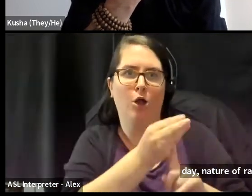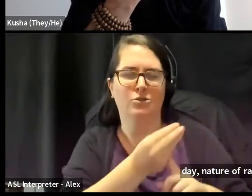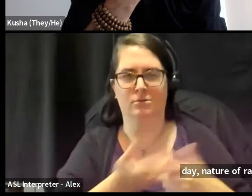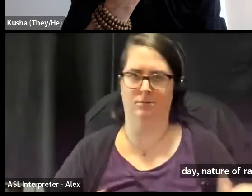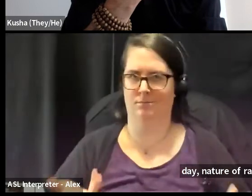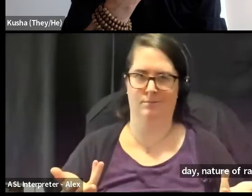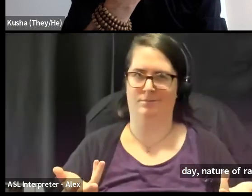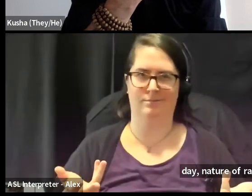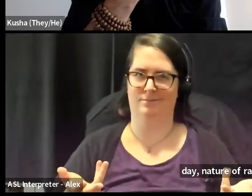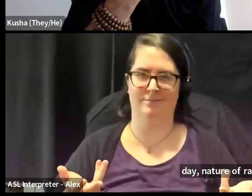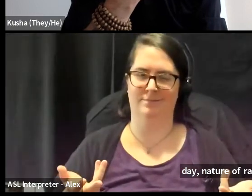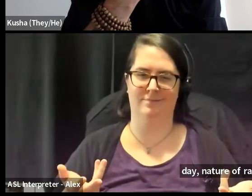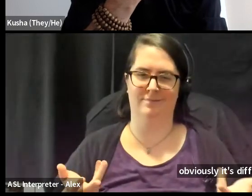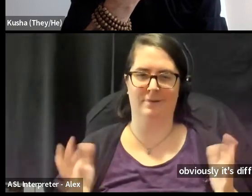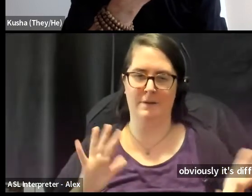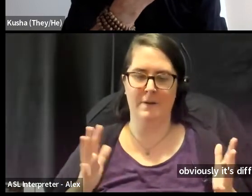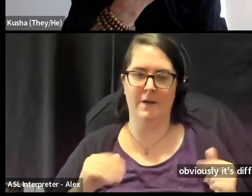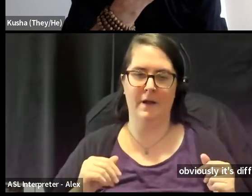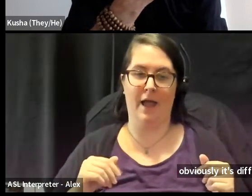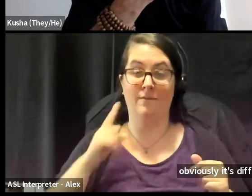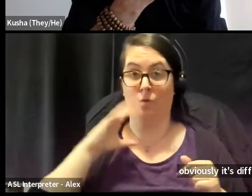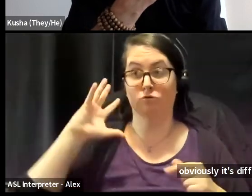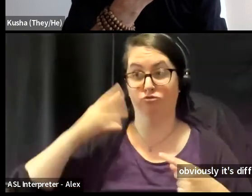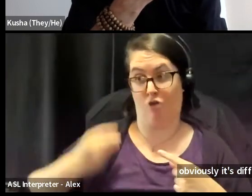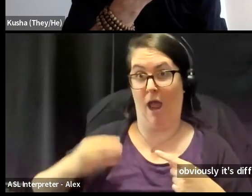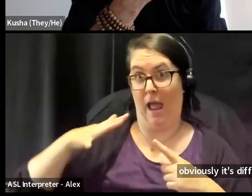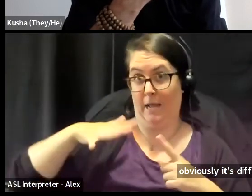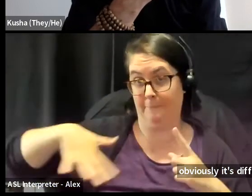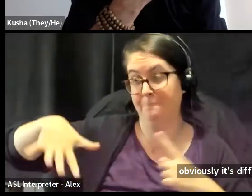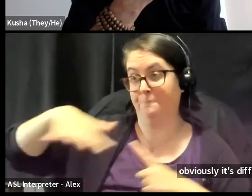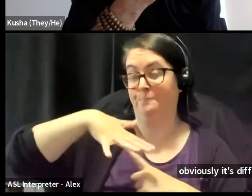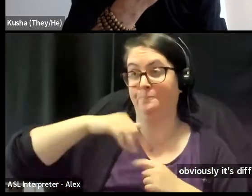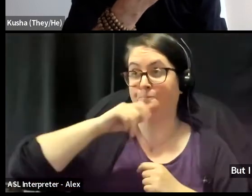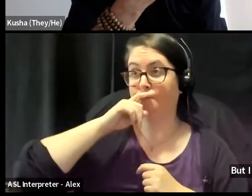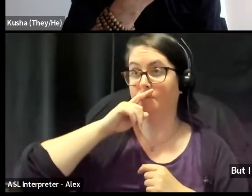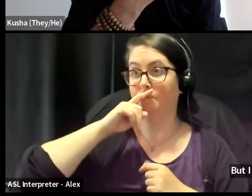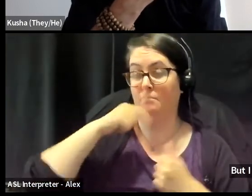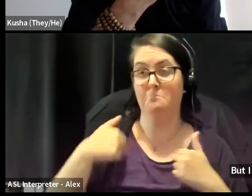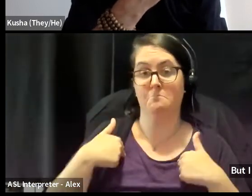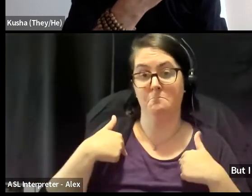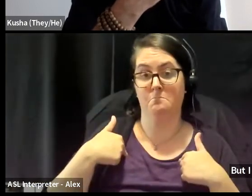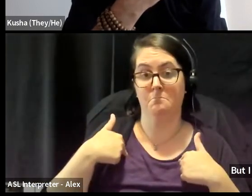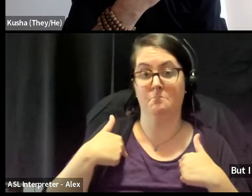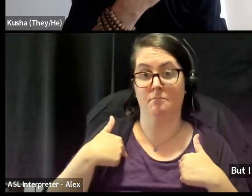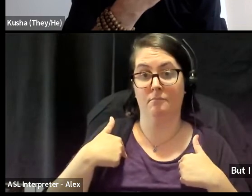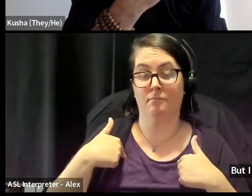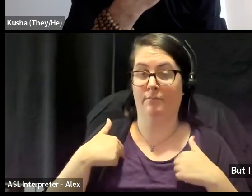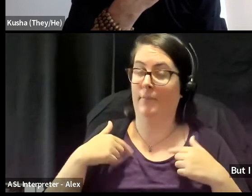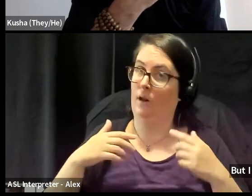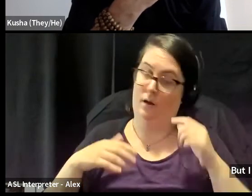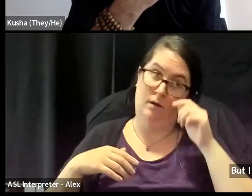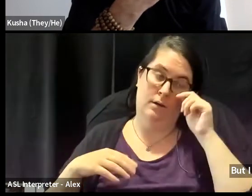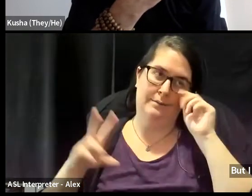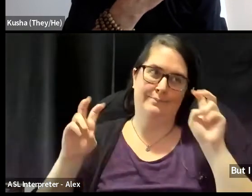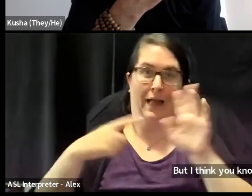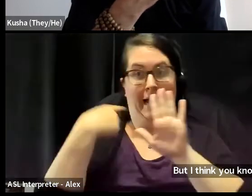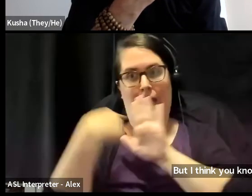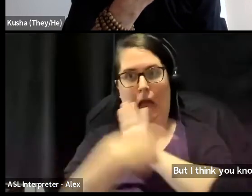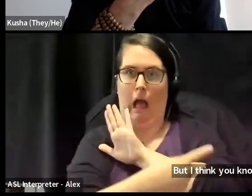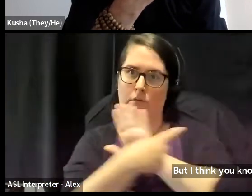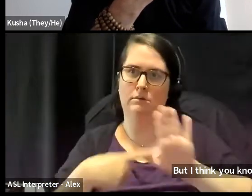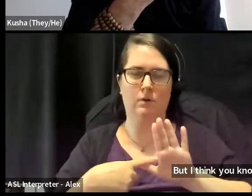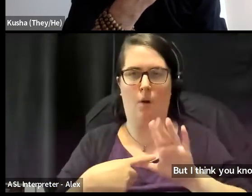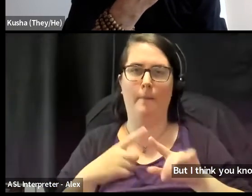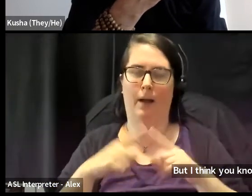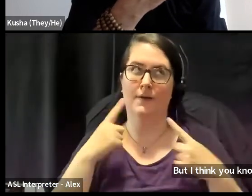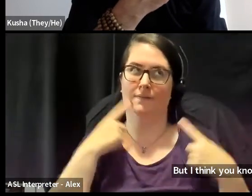you go. But I think, in the drag space too, I'm someone who's been, again, not canceled, but sort of notoriously